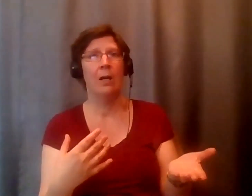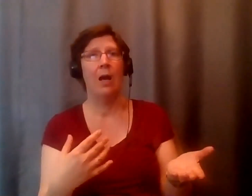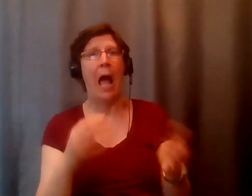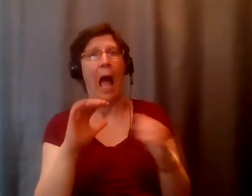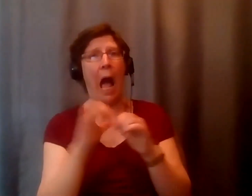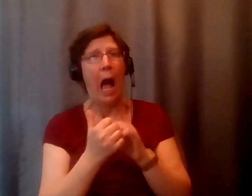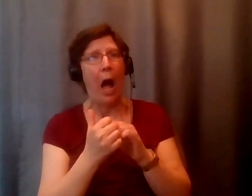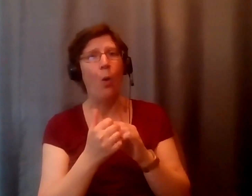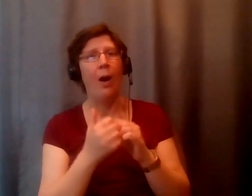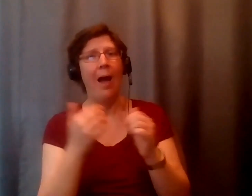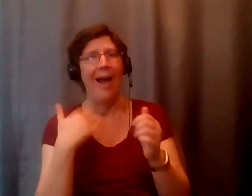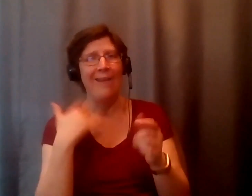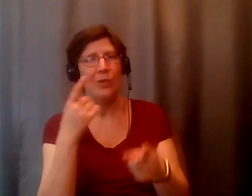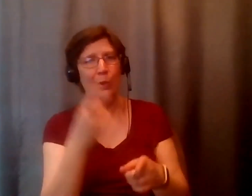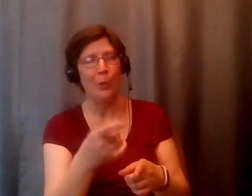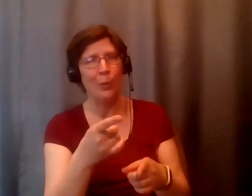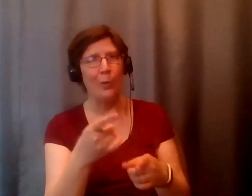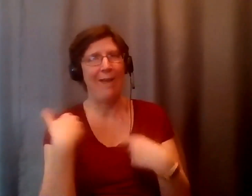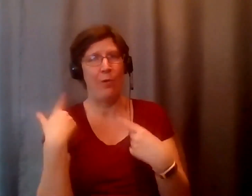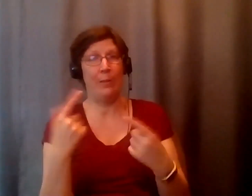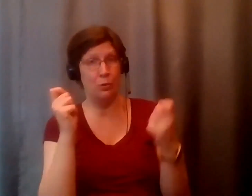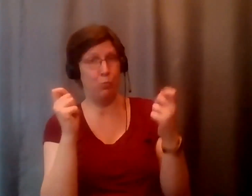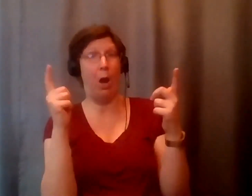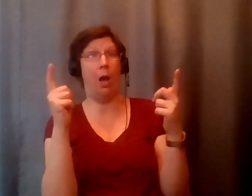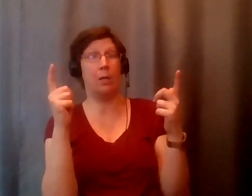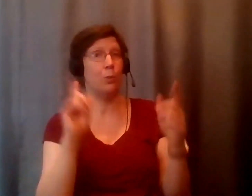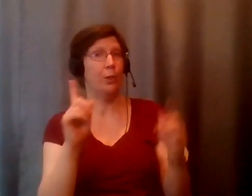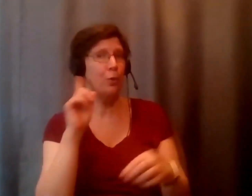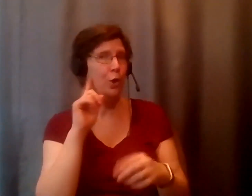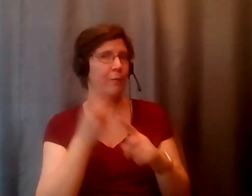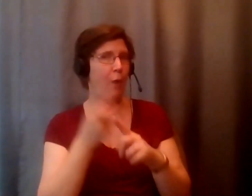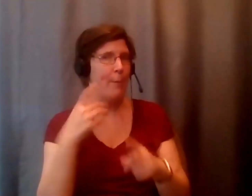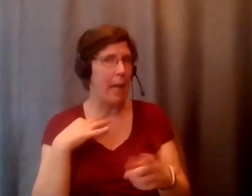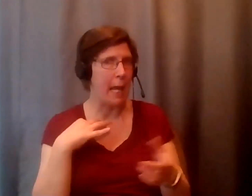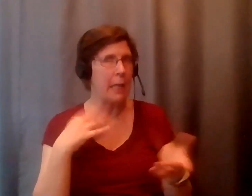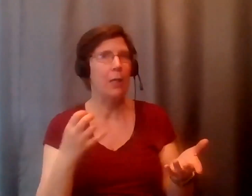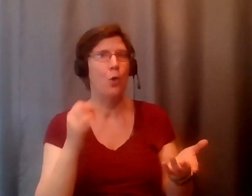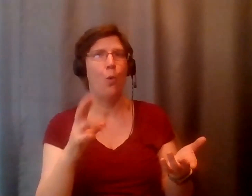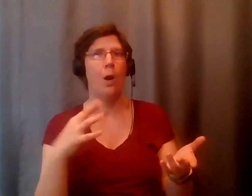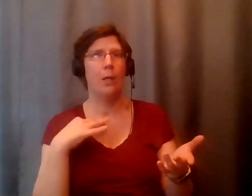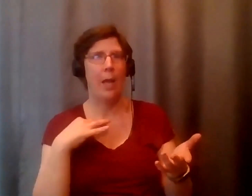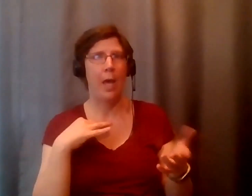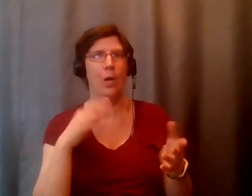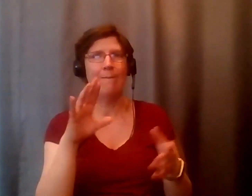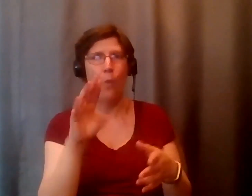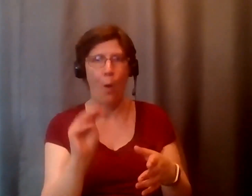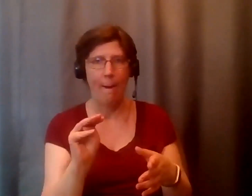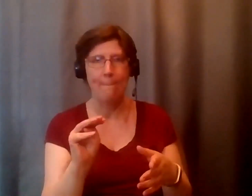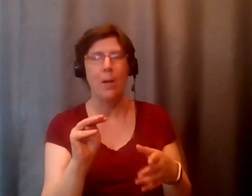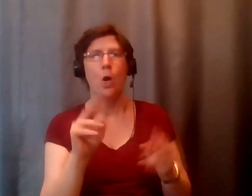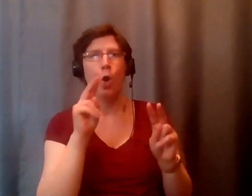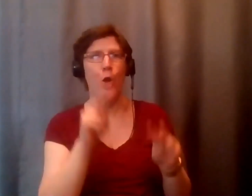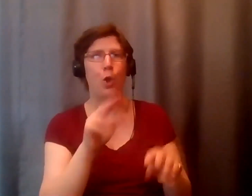How have you ever been surprised when you've heard from a candidate, either at a candidate's forum or looking at